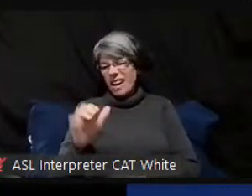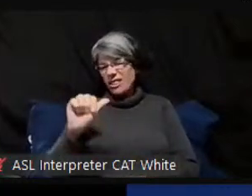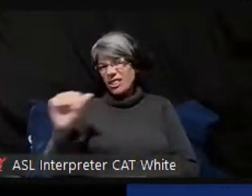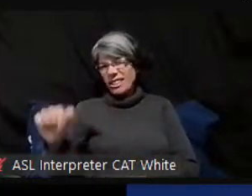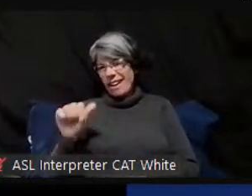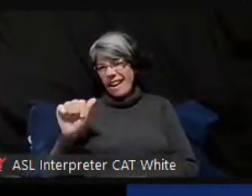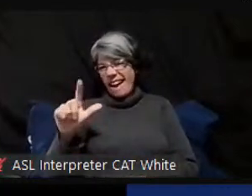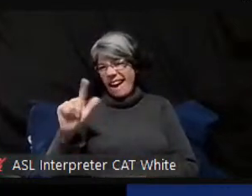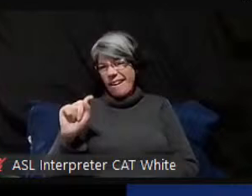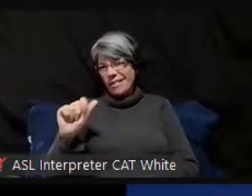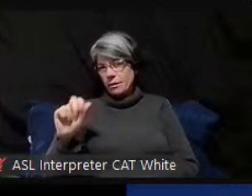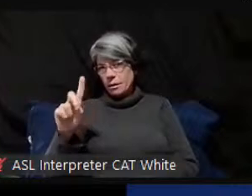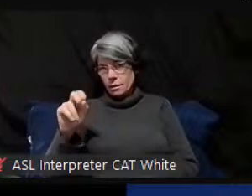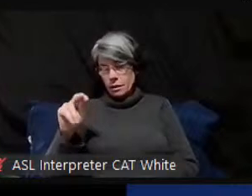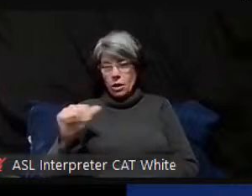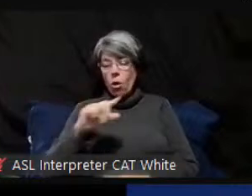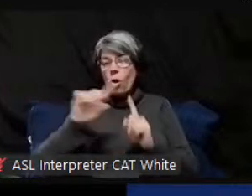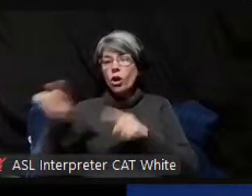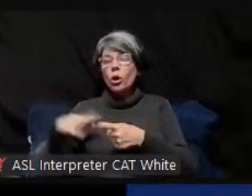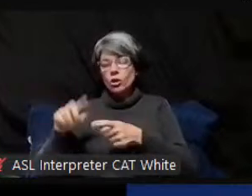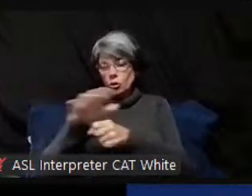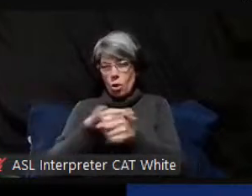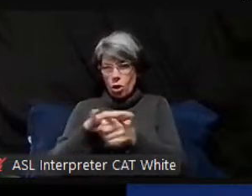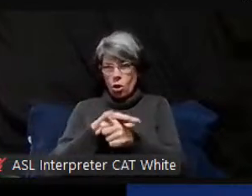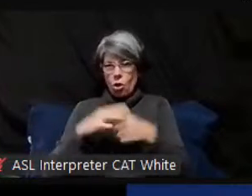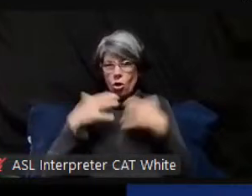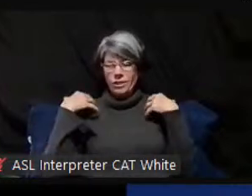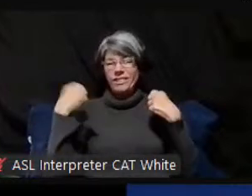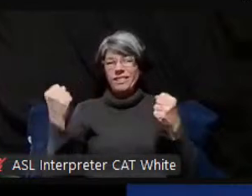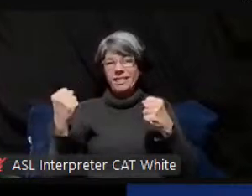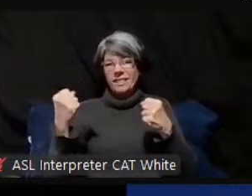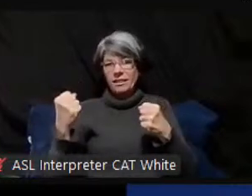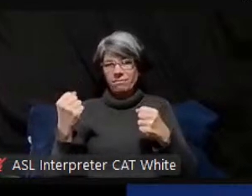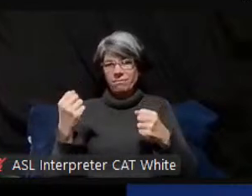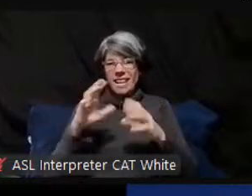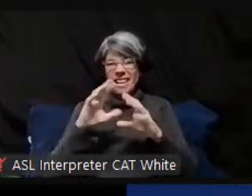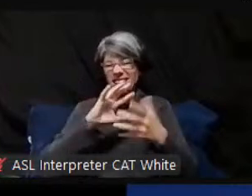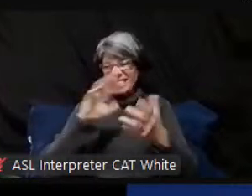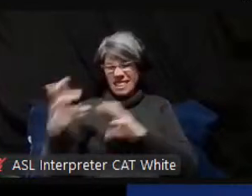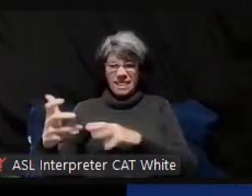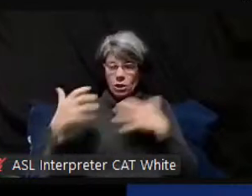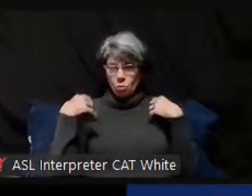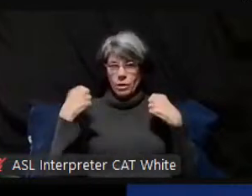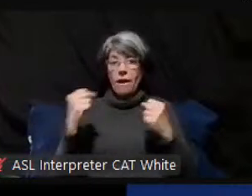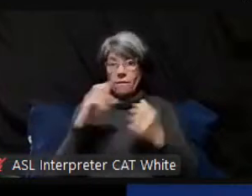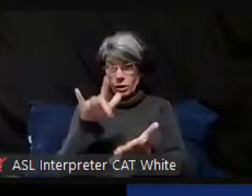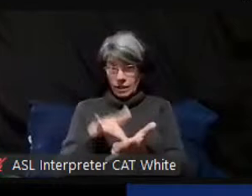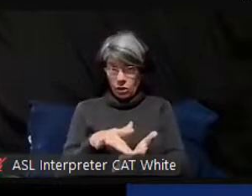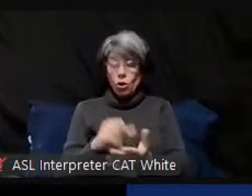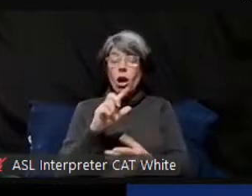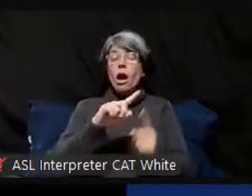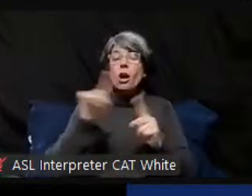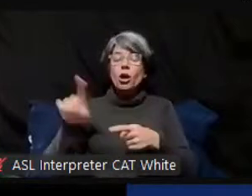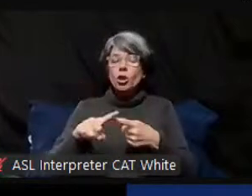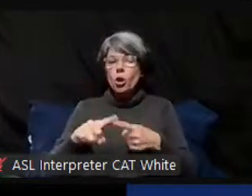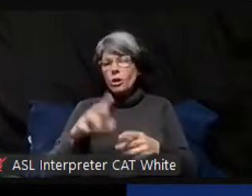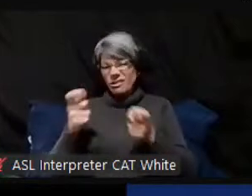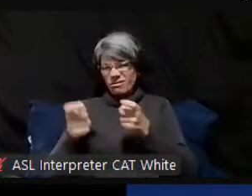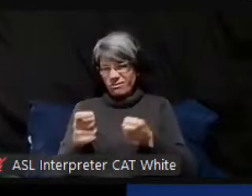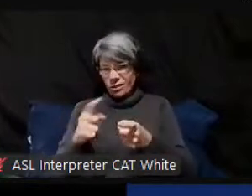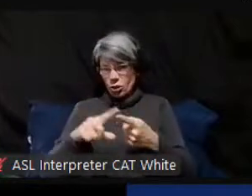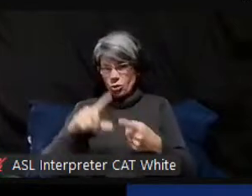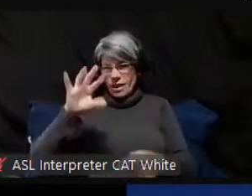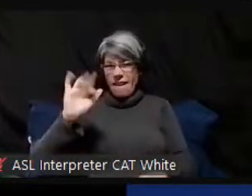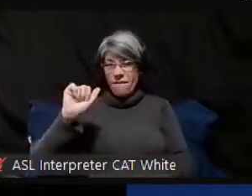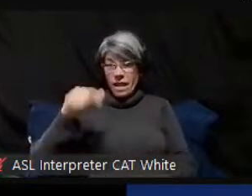recovery.lacounty.gov/Altadena or visit your local disaster recovery center. If you do go to the website, you can scroll to the FAQ